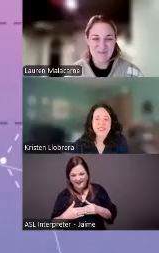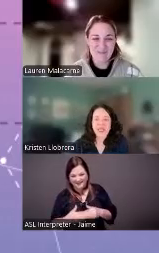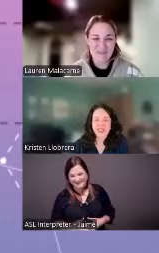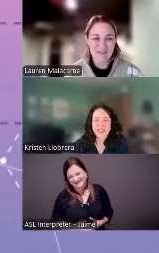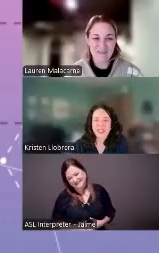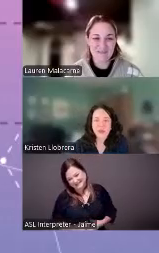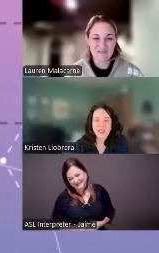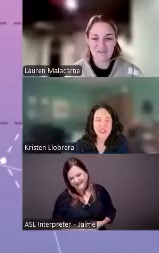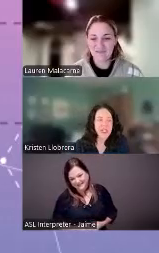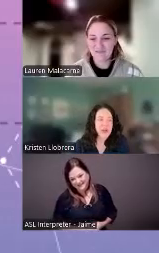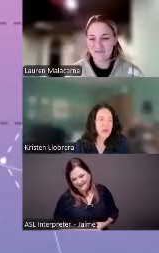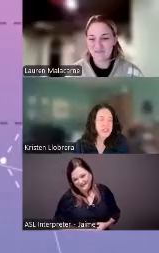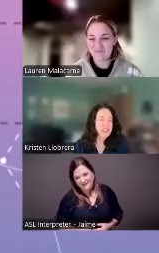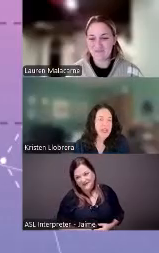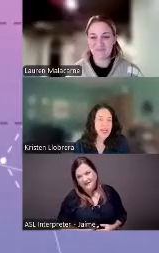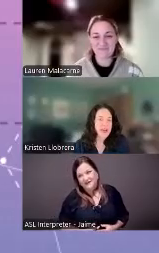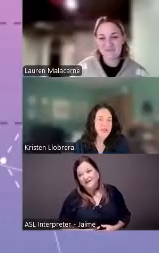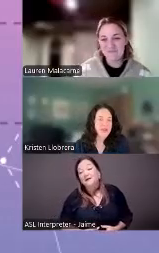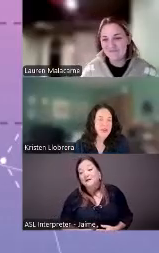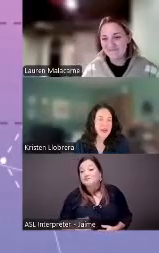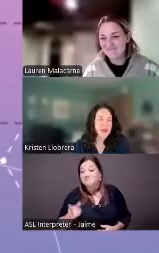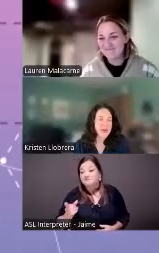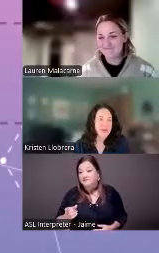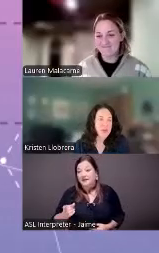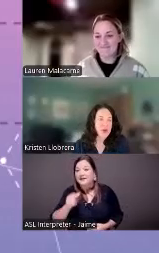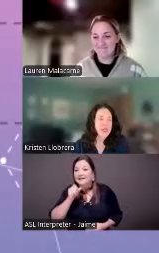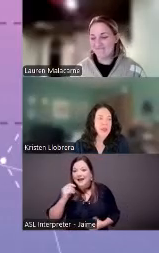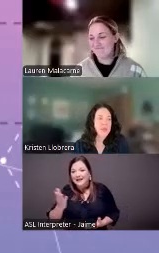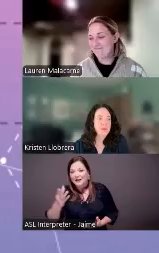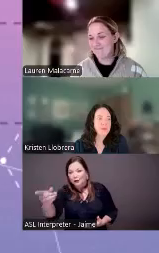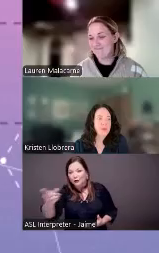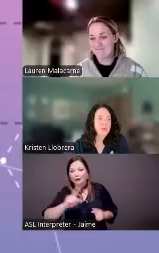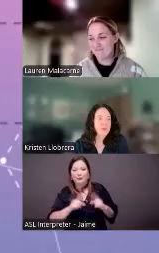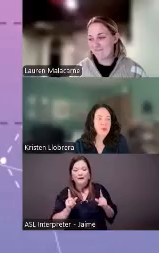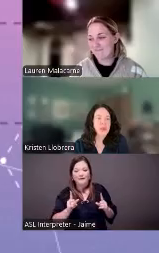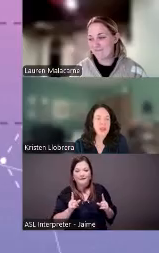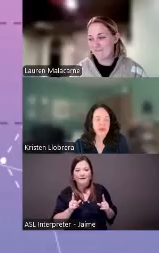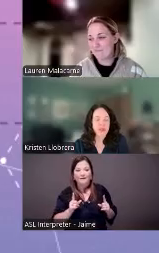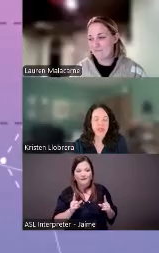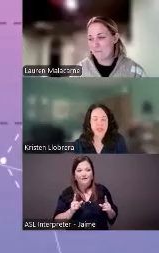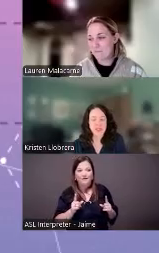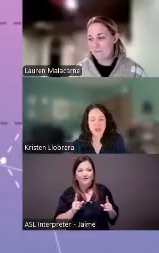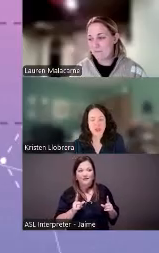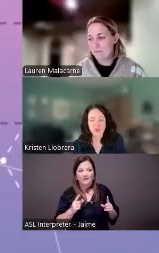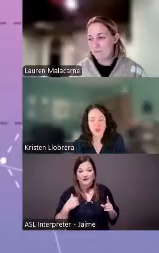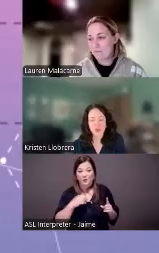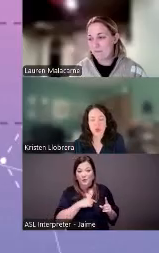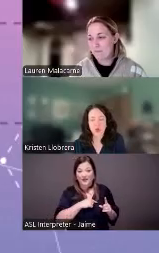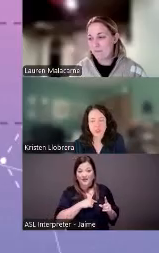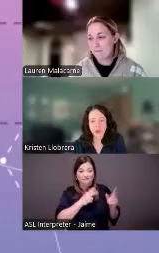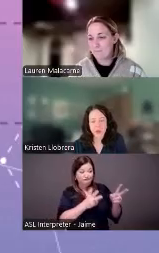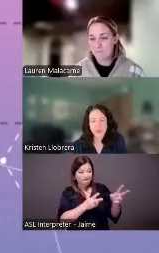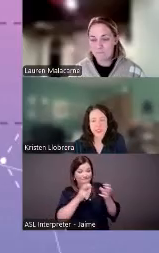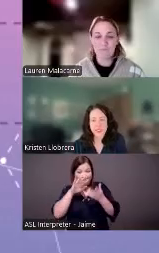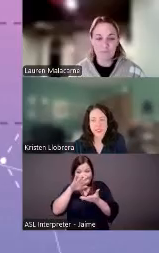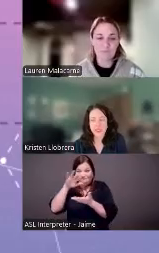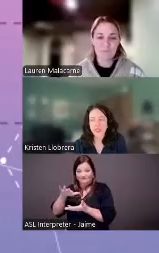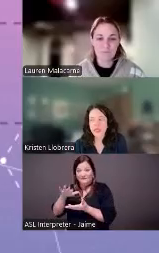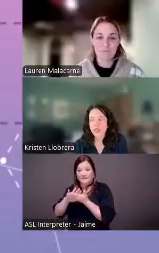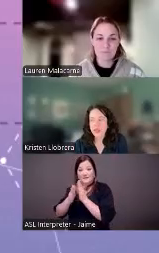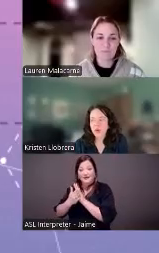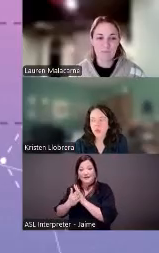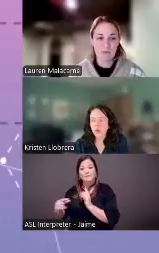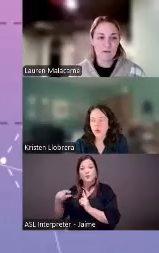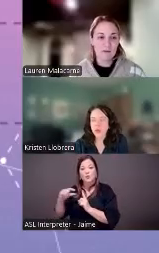Well, it's not pictured here, but we did have, we ended up moving everything into Word documents